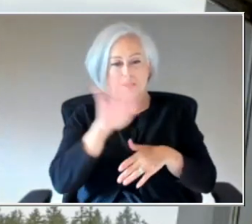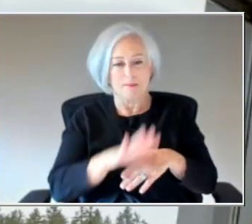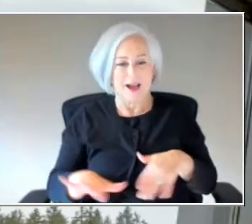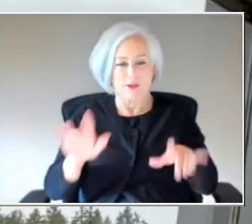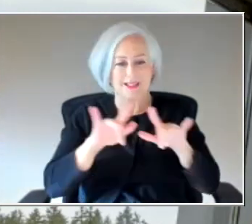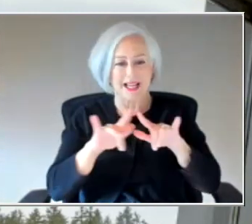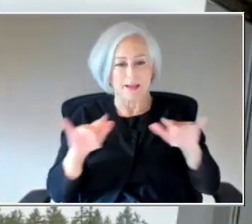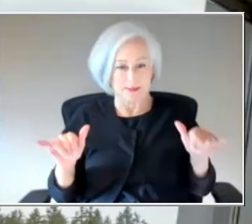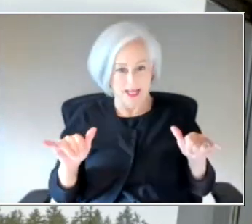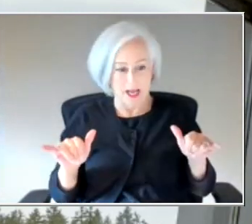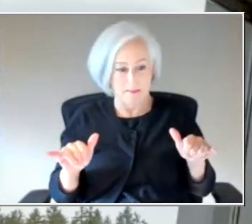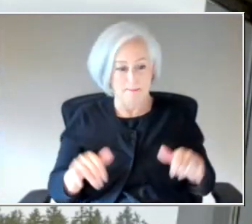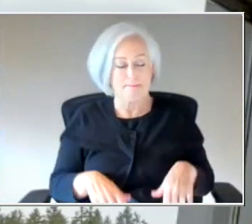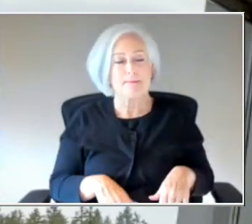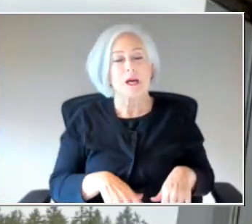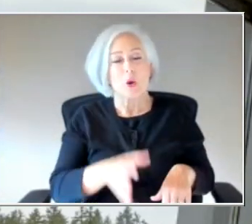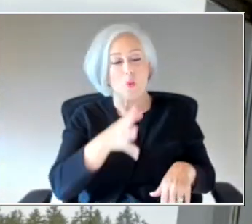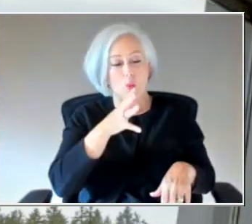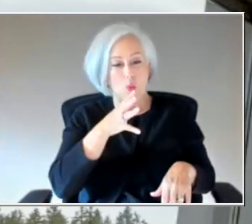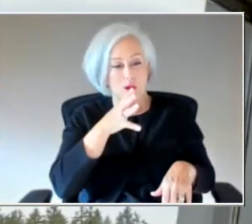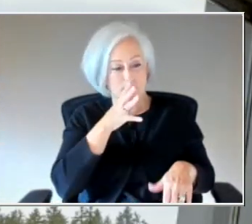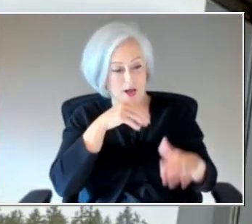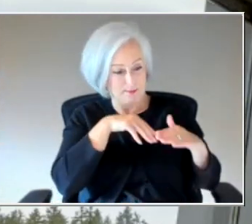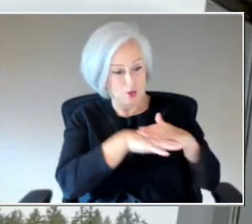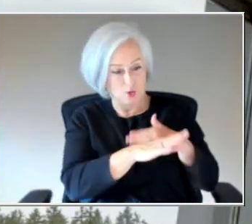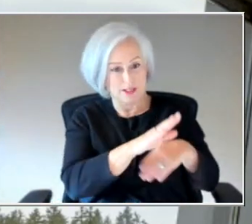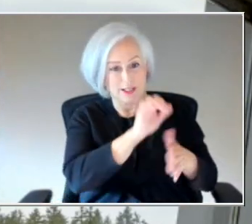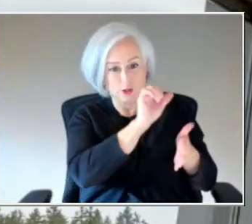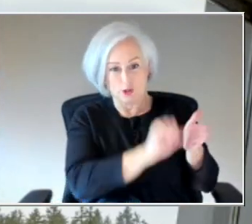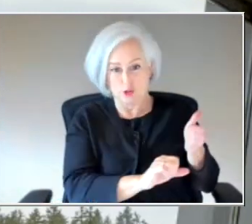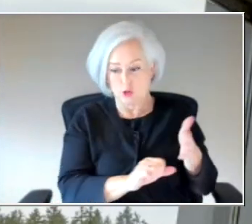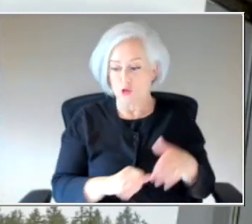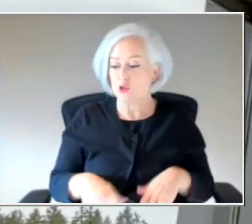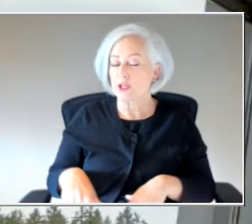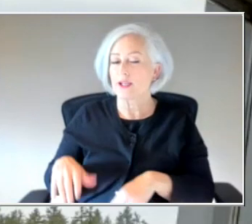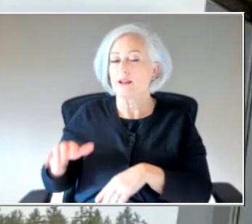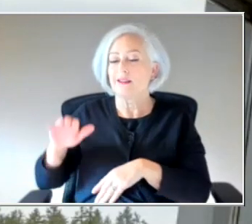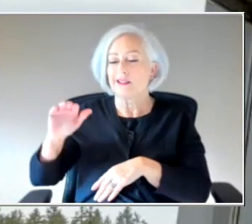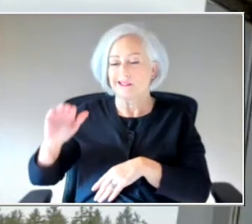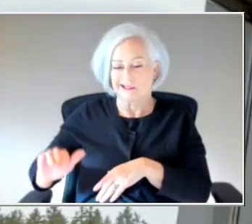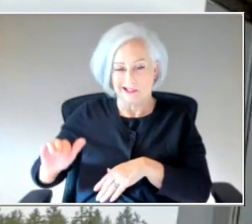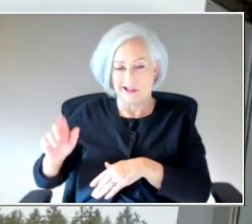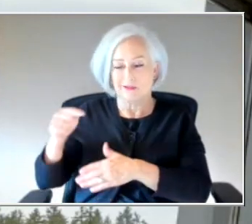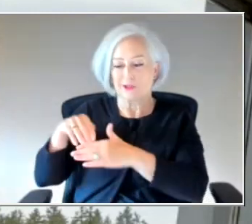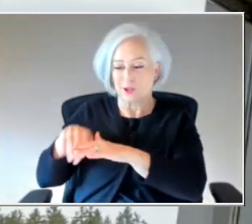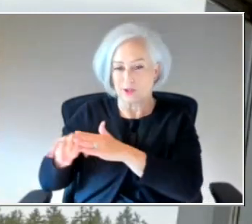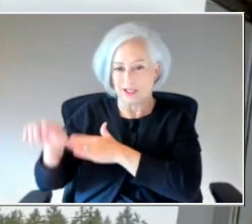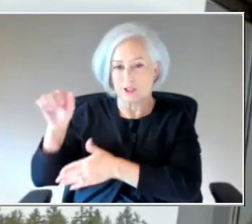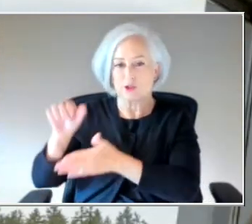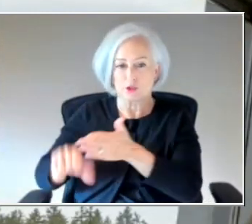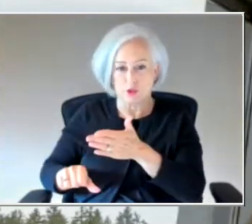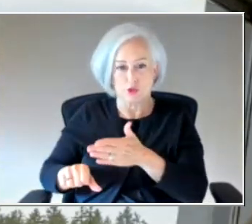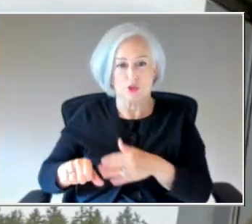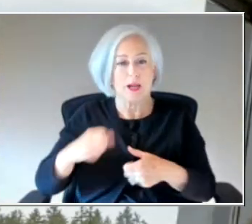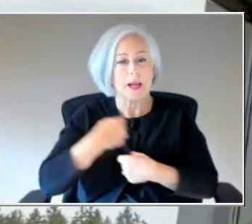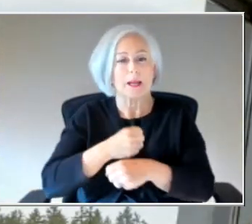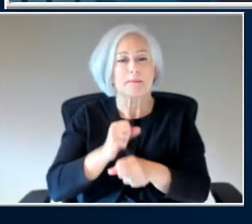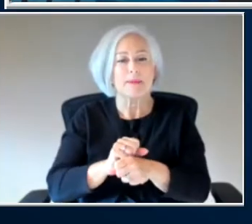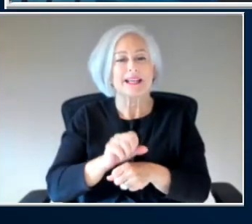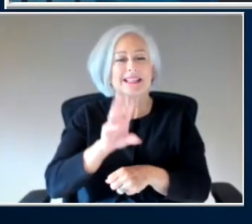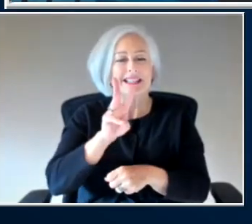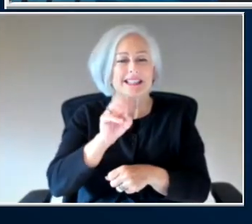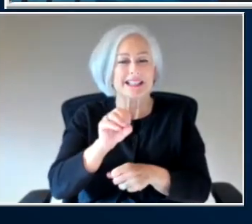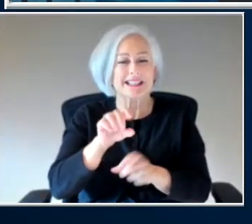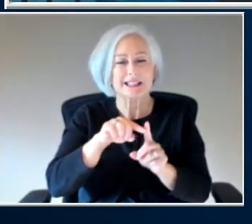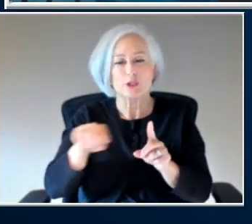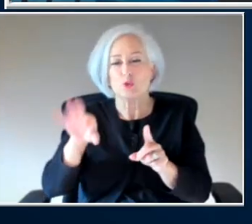we'll take Addie back. It takes about 60 to 90 minutes to get our patient ready before we make skin incision. So